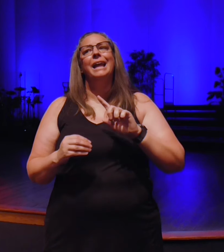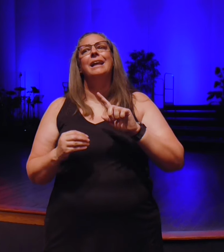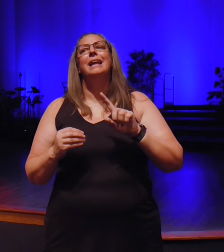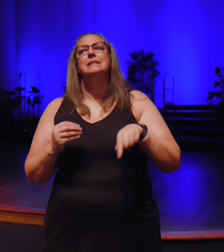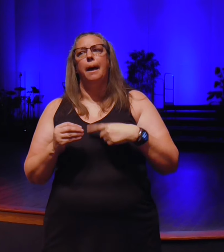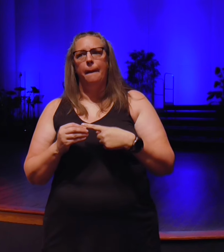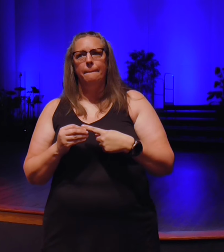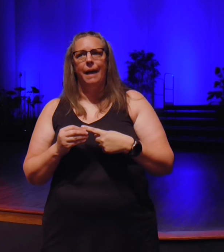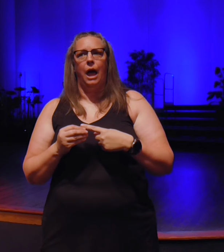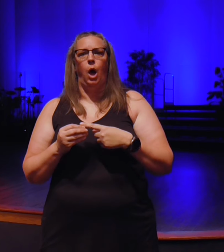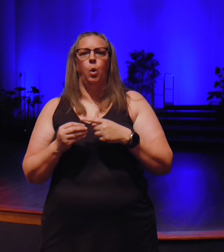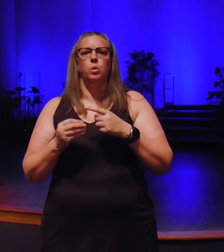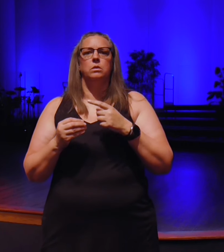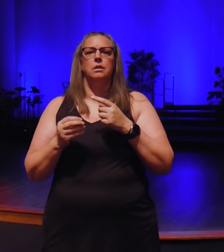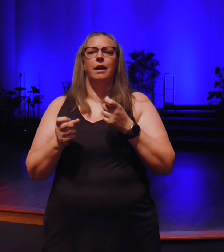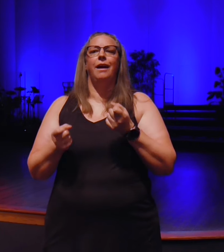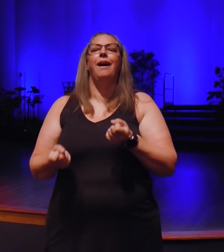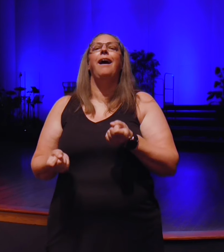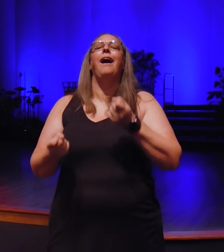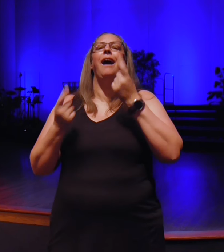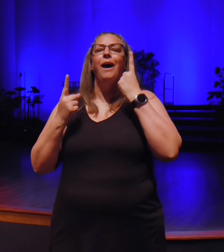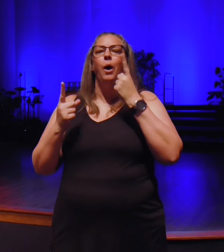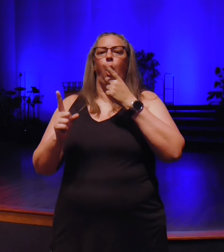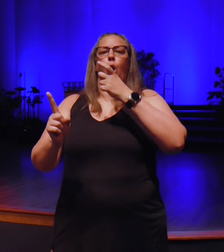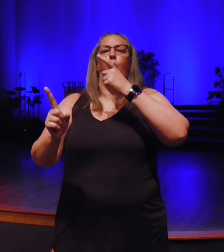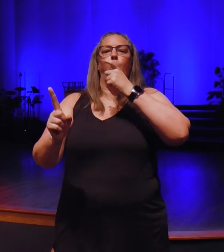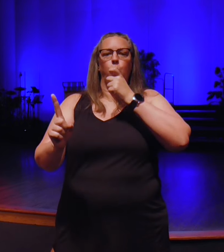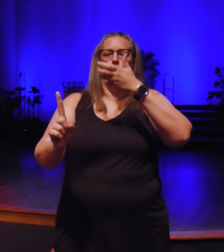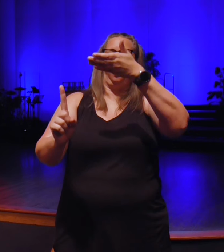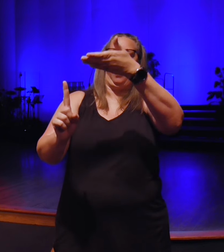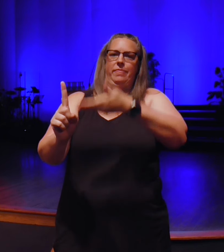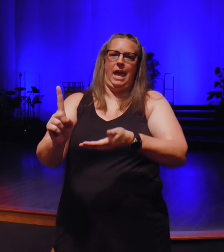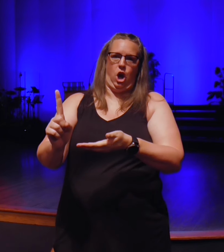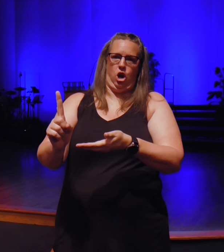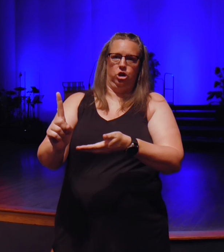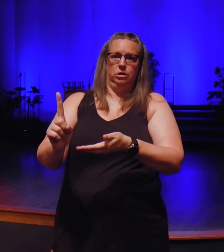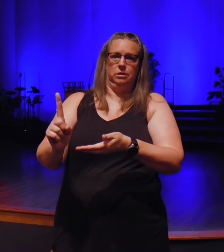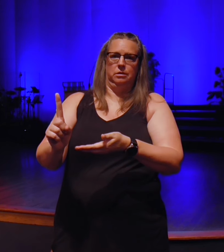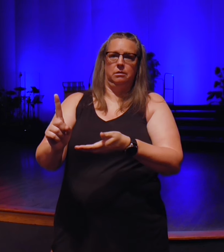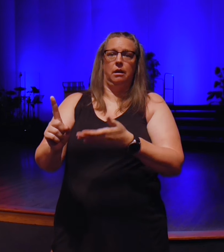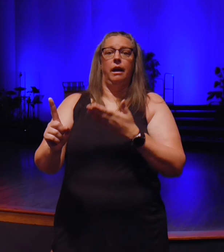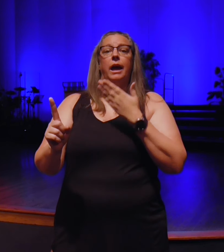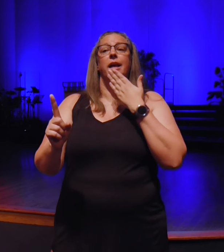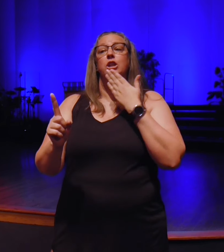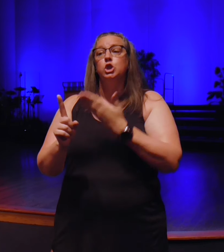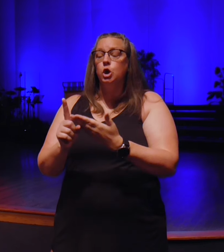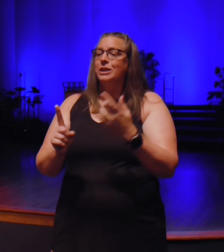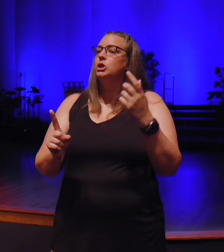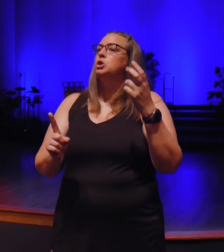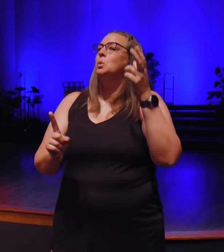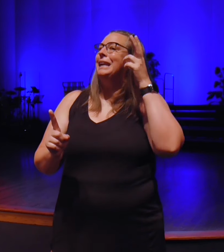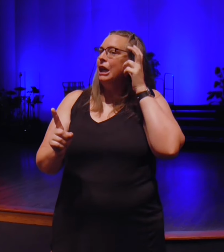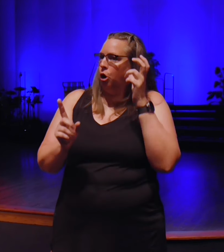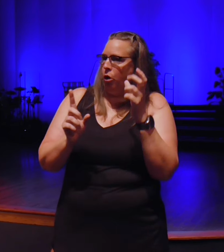beholding who someone is. It's good to hear what they're saying, but I think what people